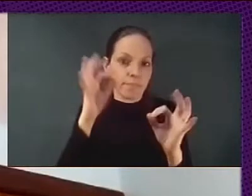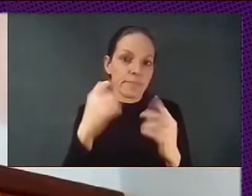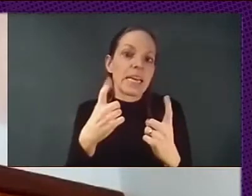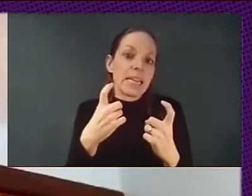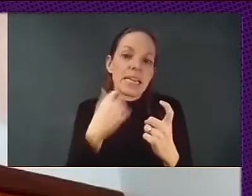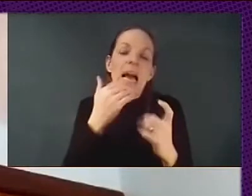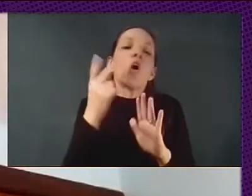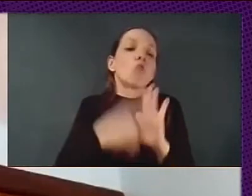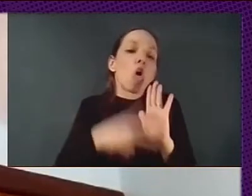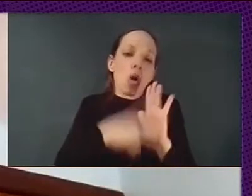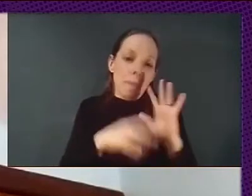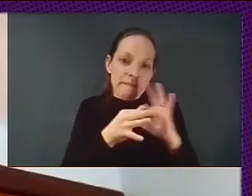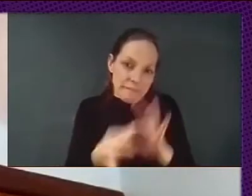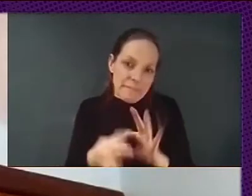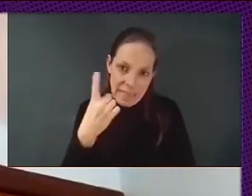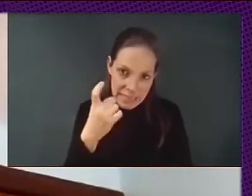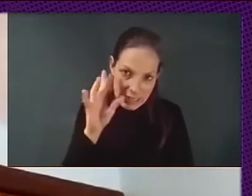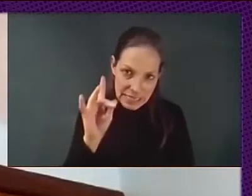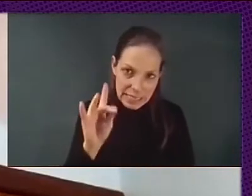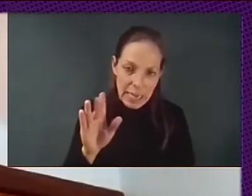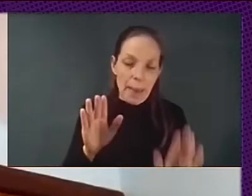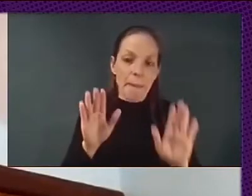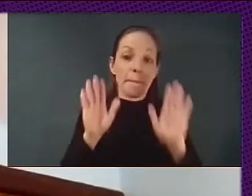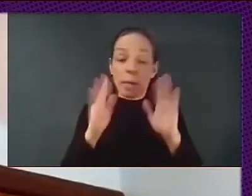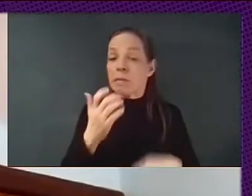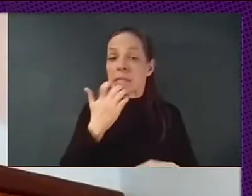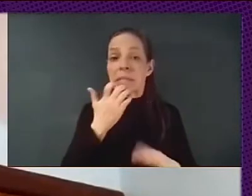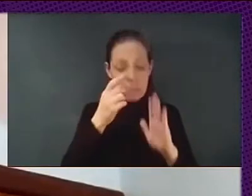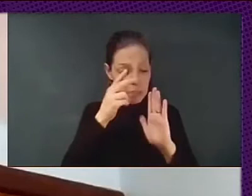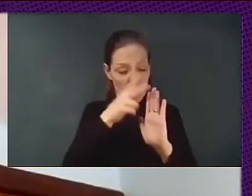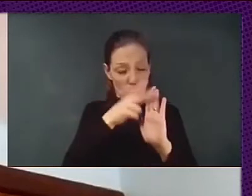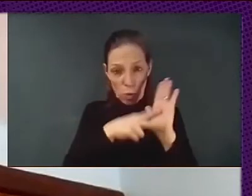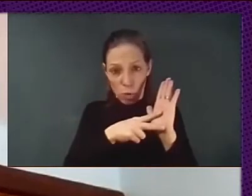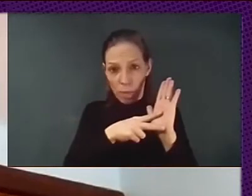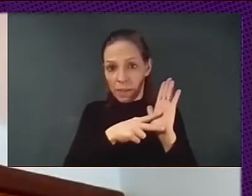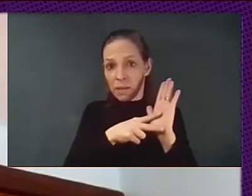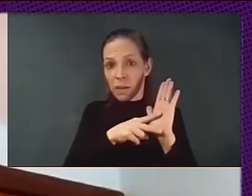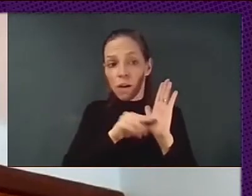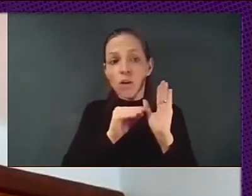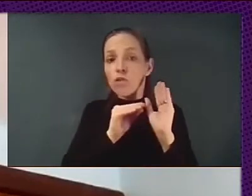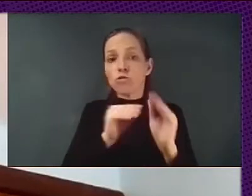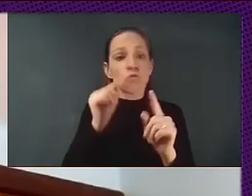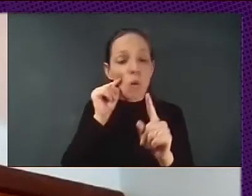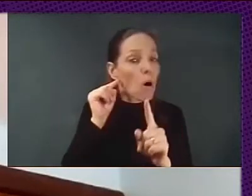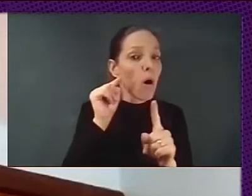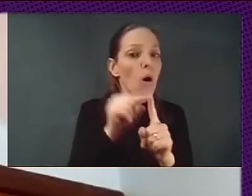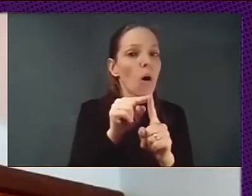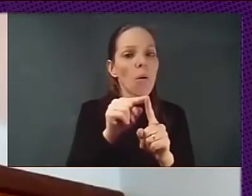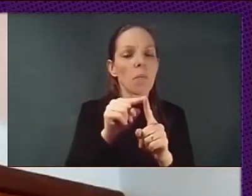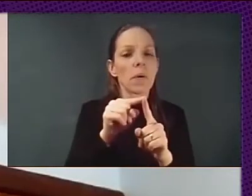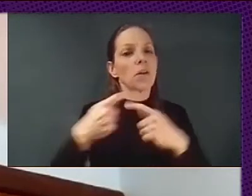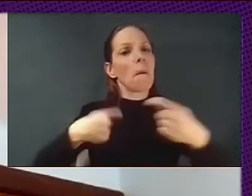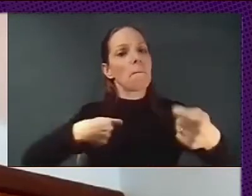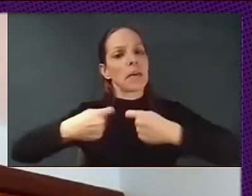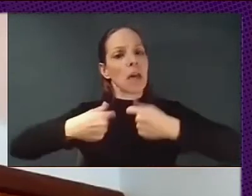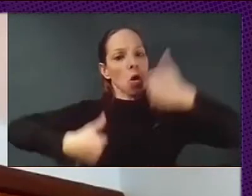But if it's a regulation that's geared towards competition and market competition, it's going to reproduce the